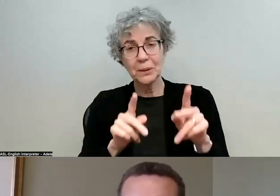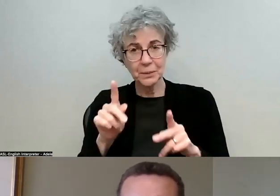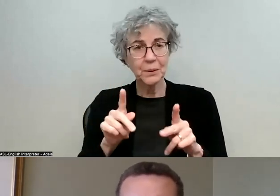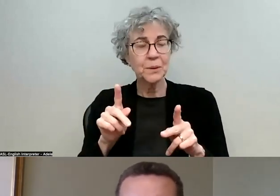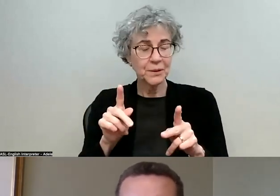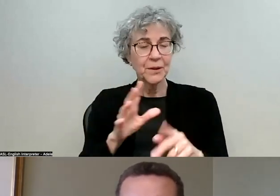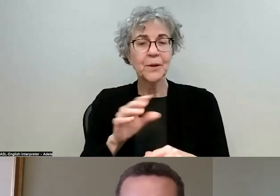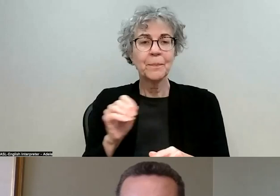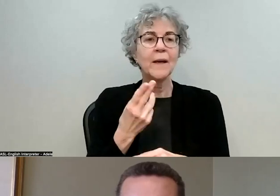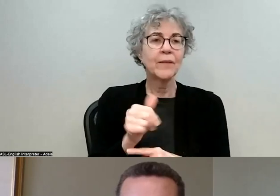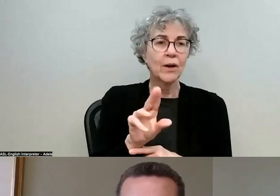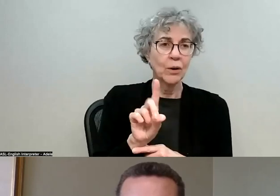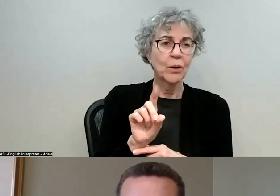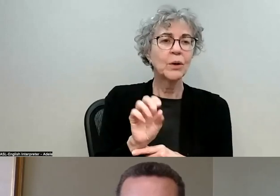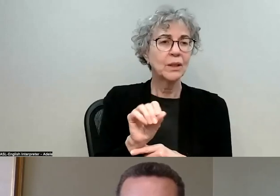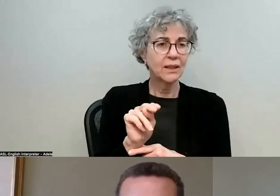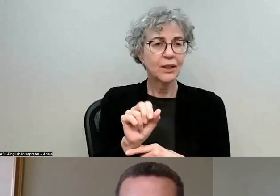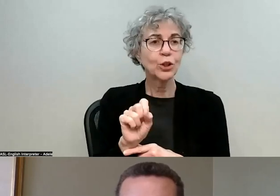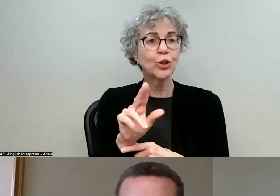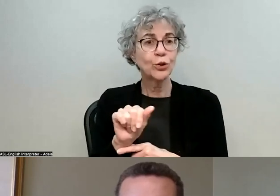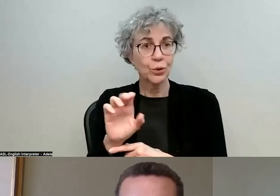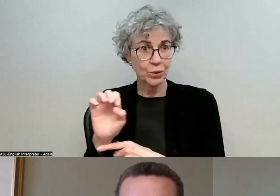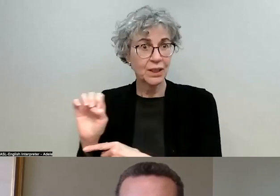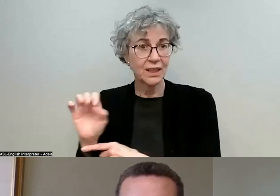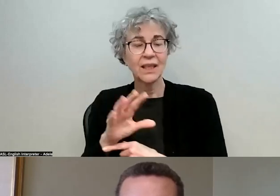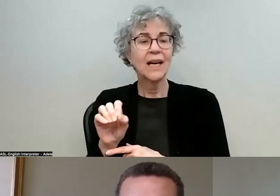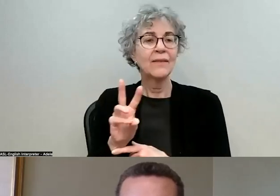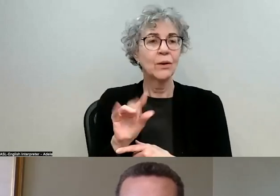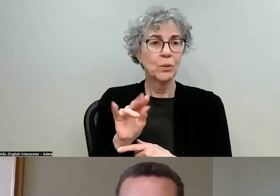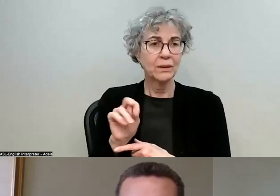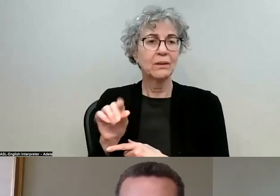well as the Haudenosaunee and the Wendat.